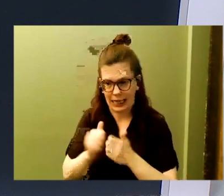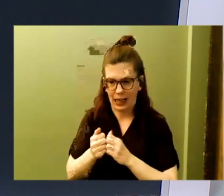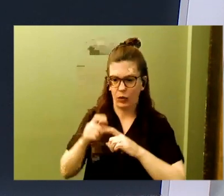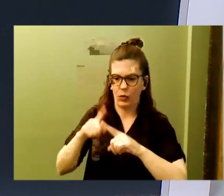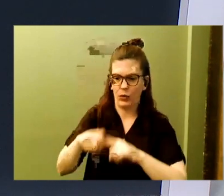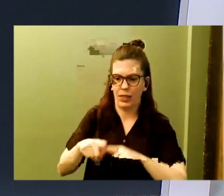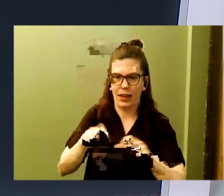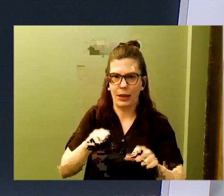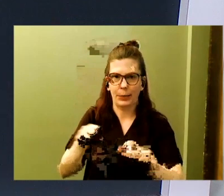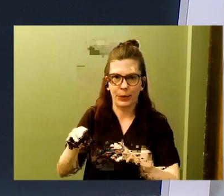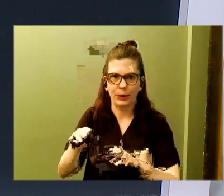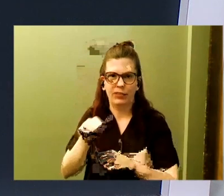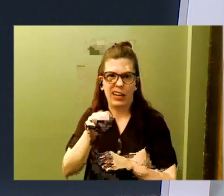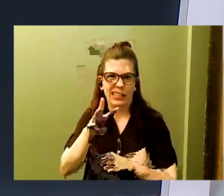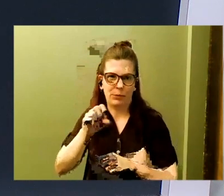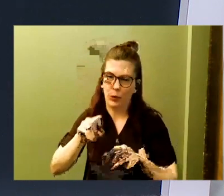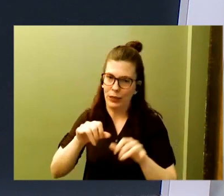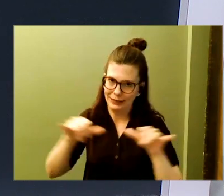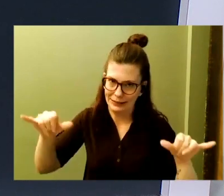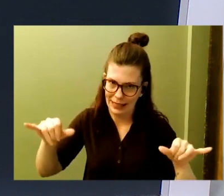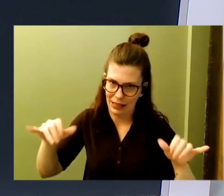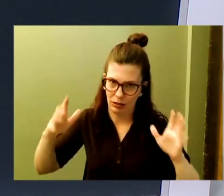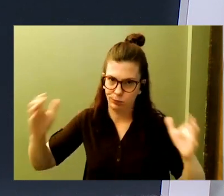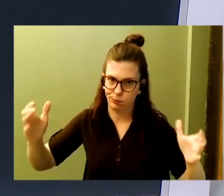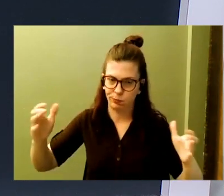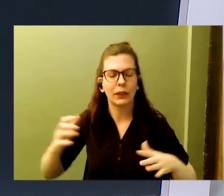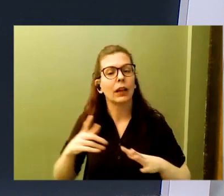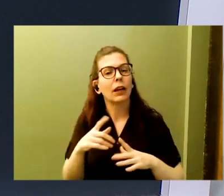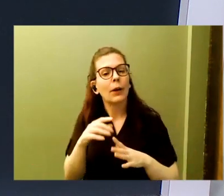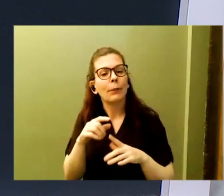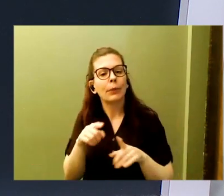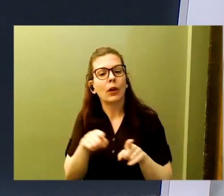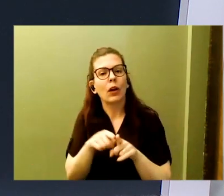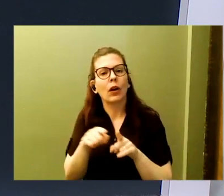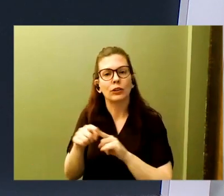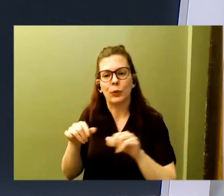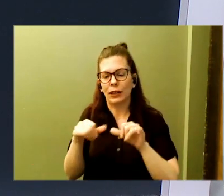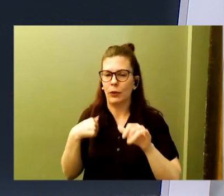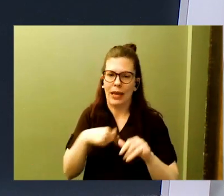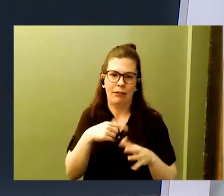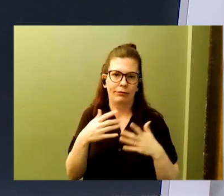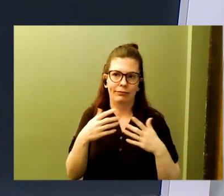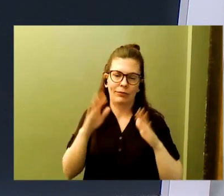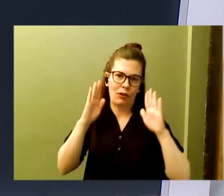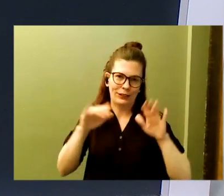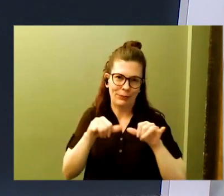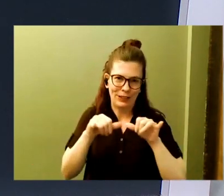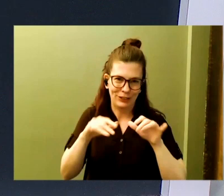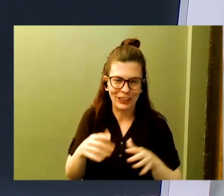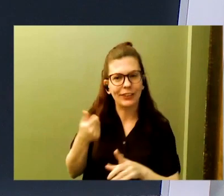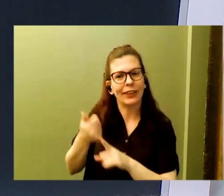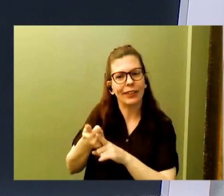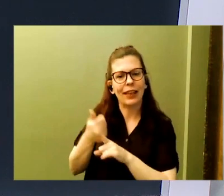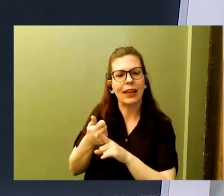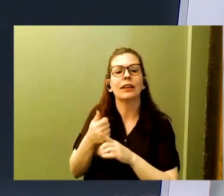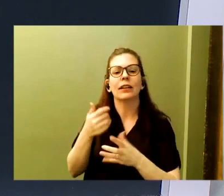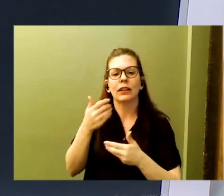AWS scale, but I think our awesome engineering and the awesome engineers eventually got us past that